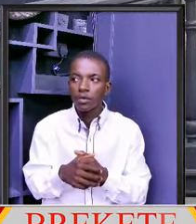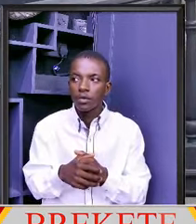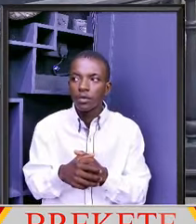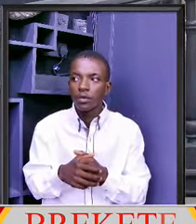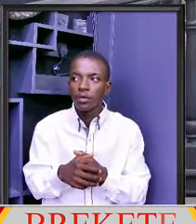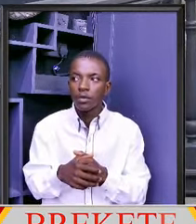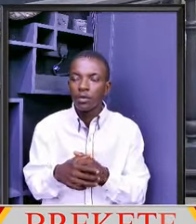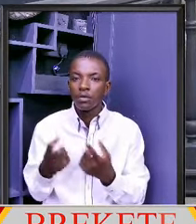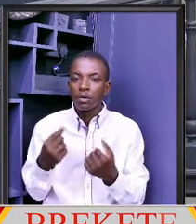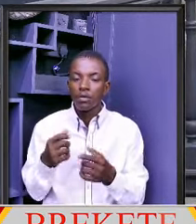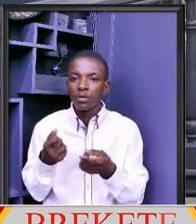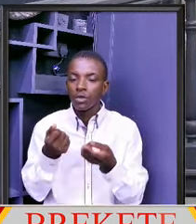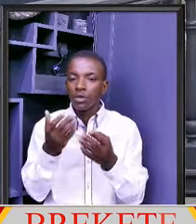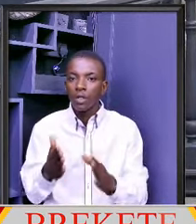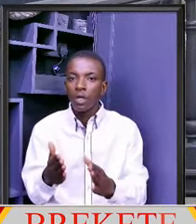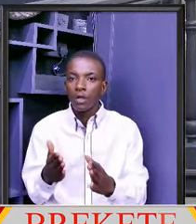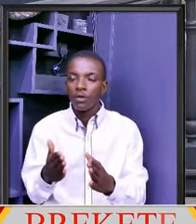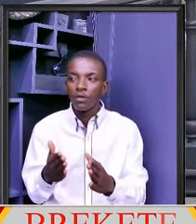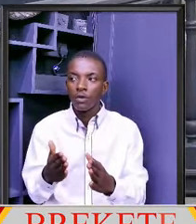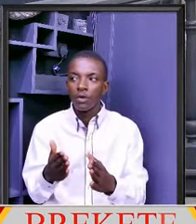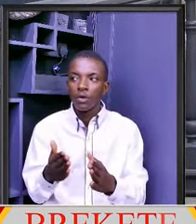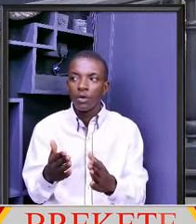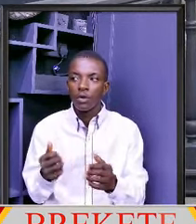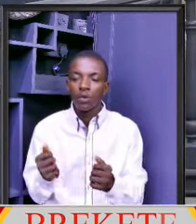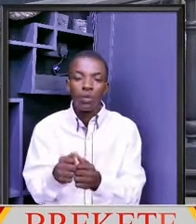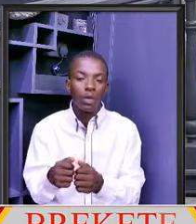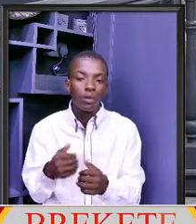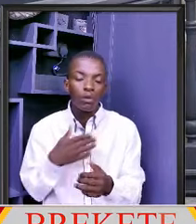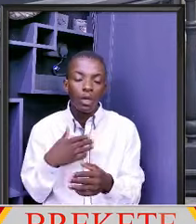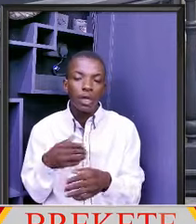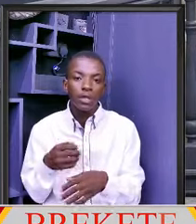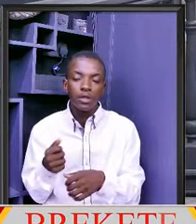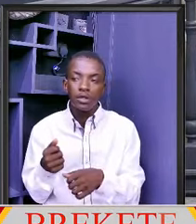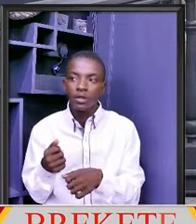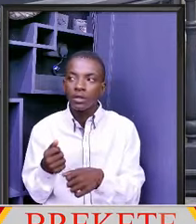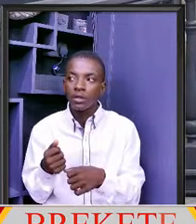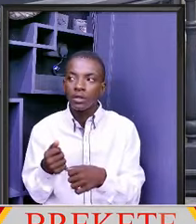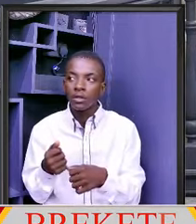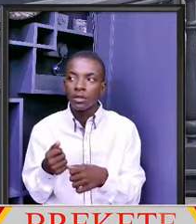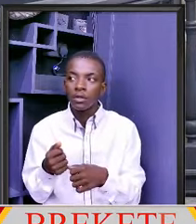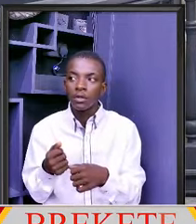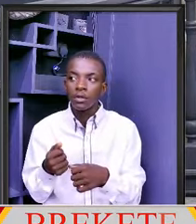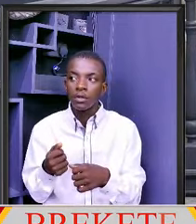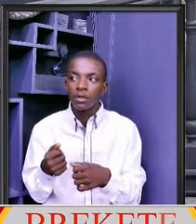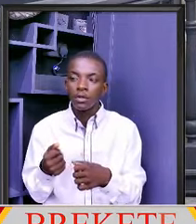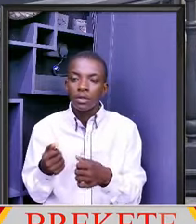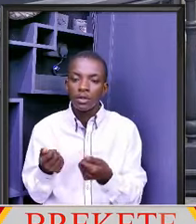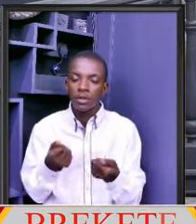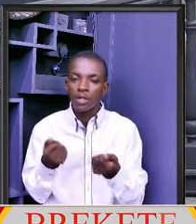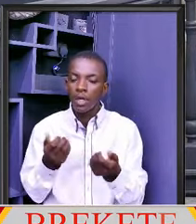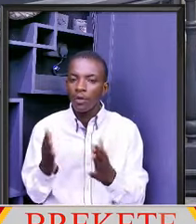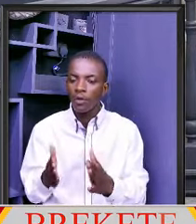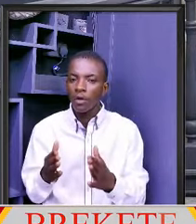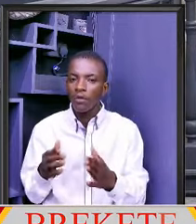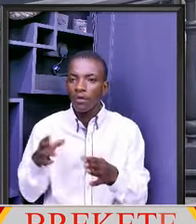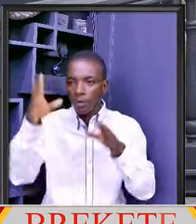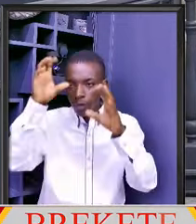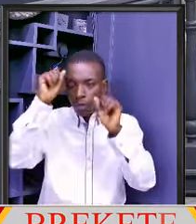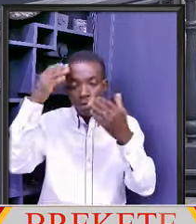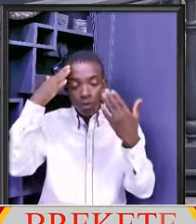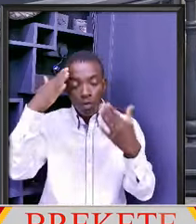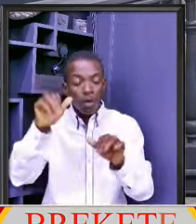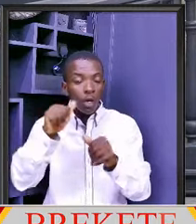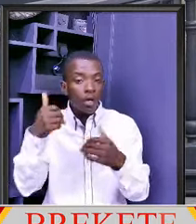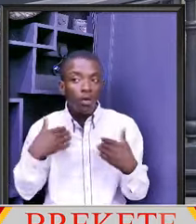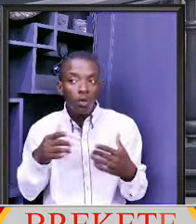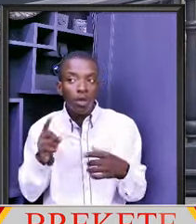I become the driver of Akomoran with my business. The conductor, the Agboro. I'm talking of driver of the president. He don't know anywhere. Oh,